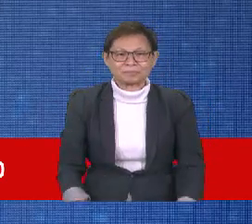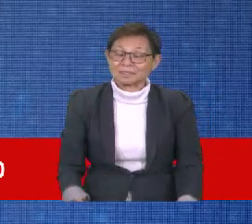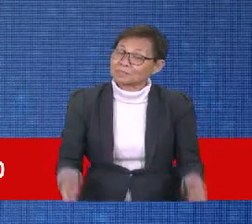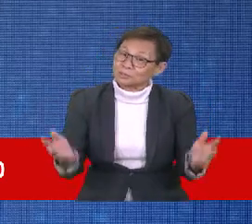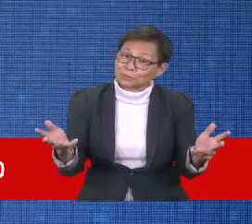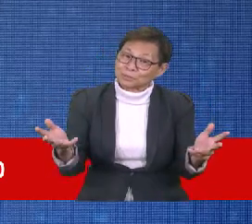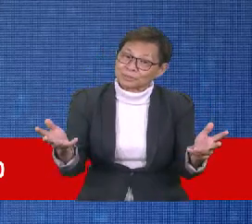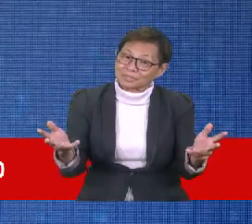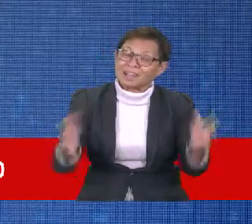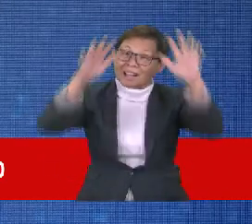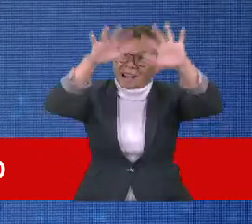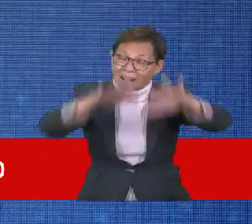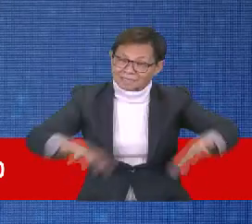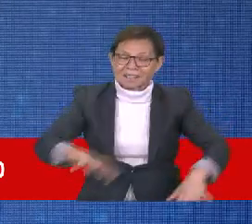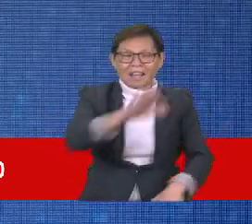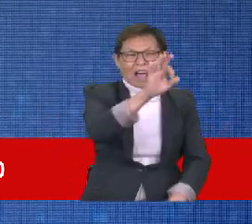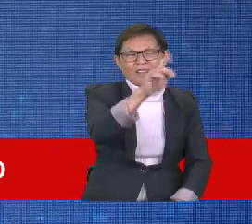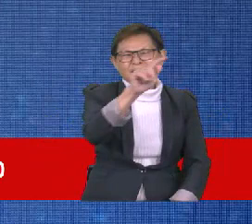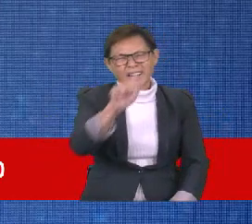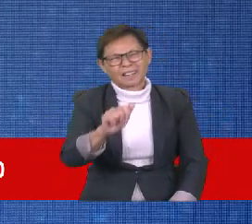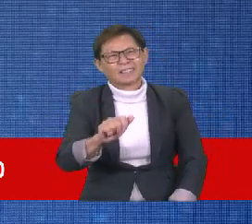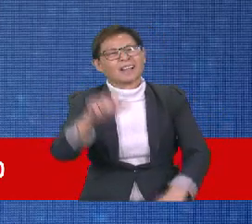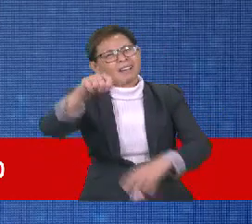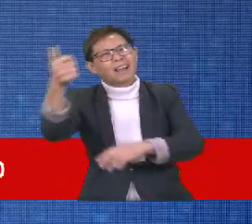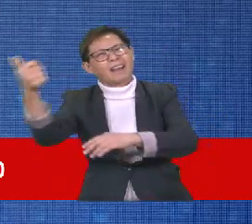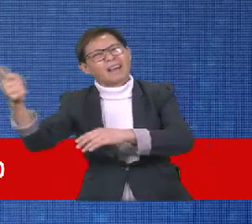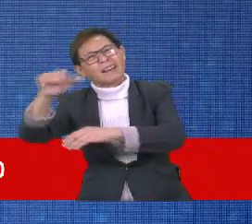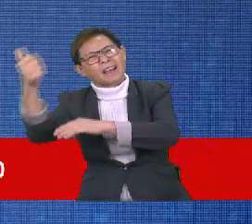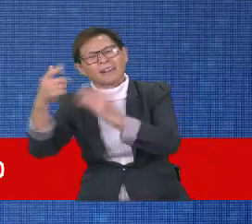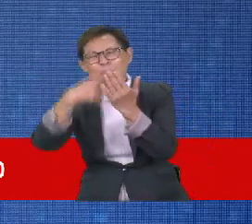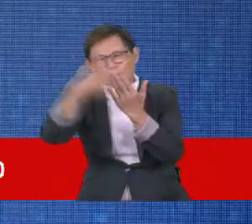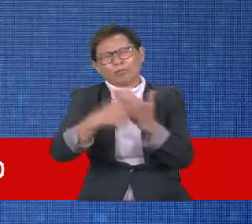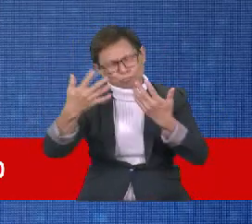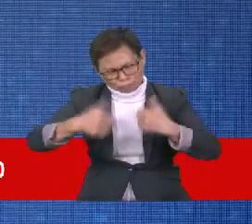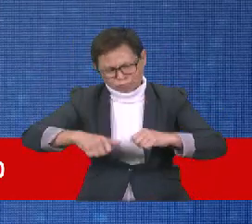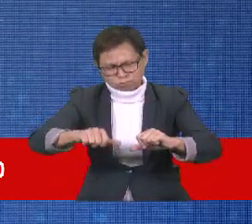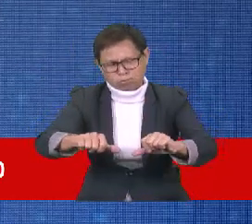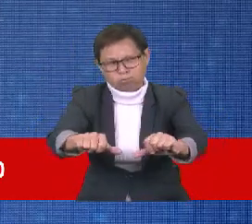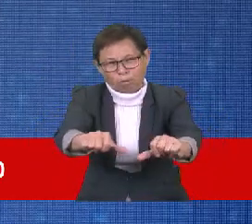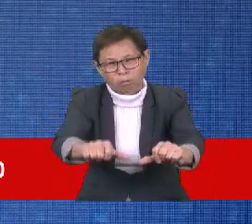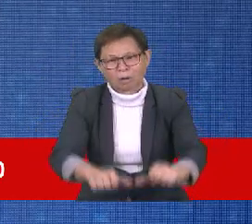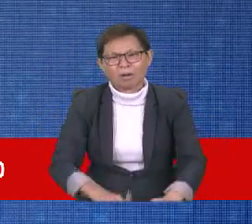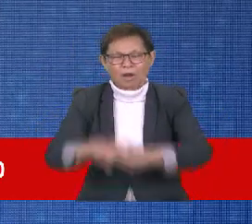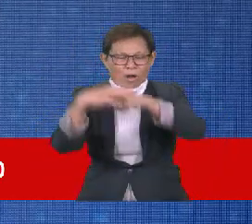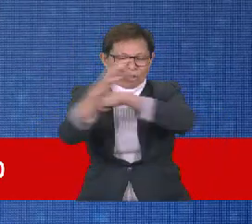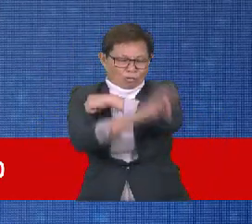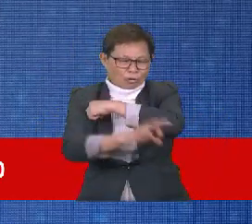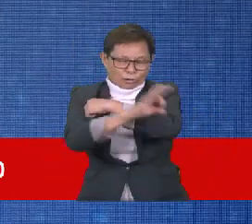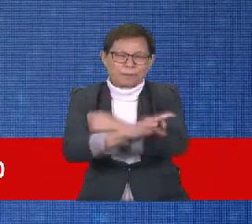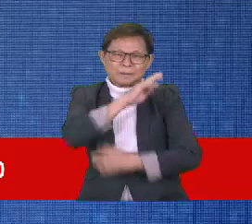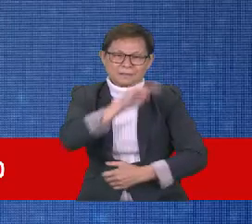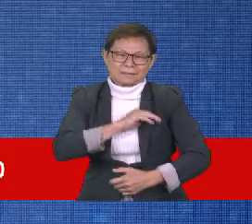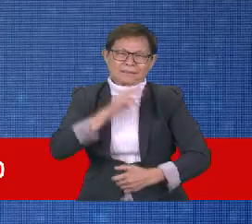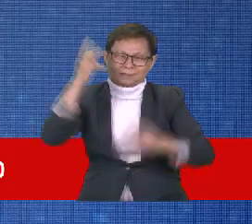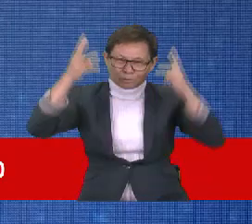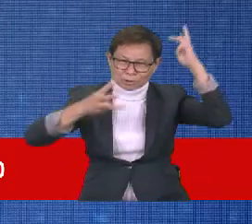So ASEAN FTA and all the other initiatives, which has been ongoing. I mean, the foreign minister seems very concerned because he